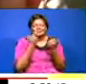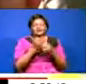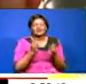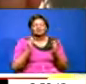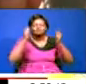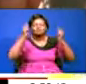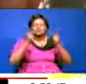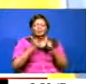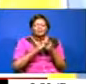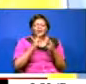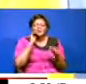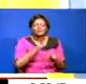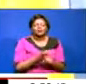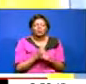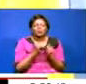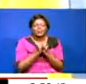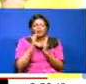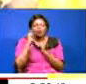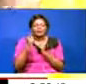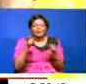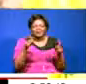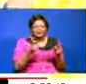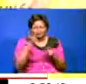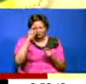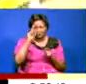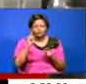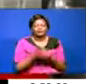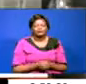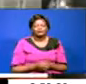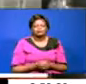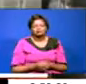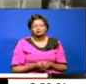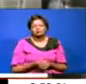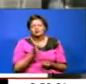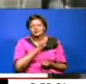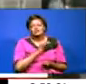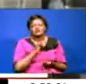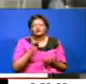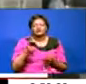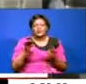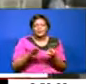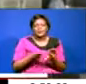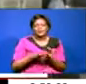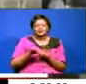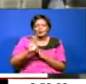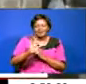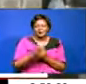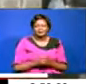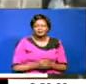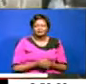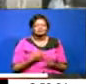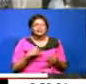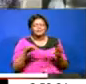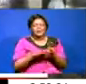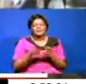pledging to work with the Kenya Kwanza administration for the sake of his constituents. Mimi nimechaguliwa na chama ya Wiper, mimi ni